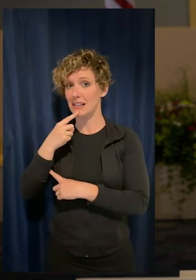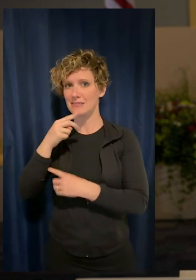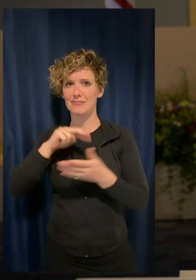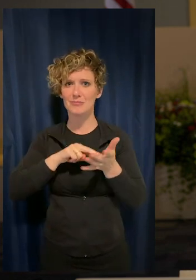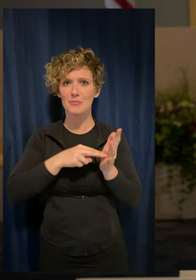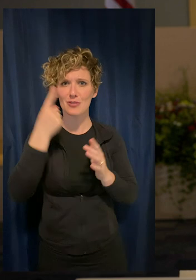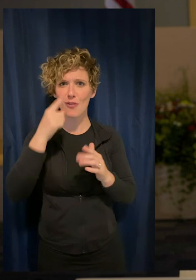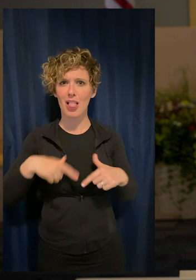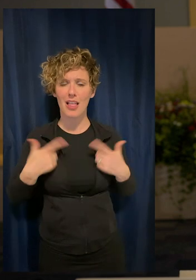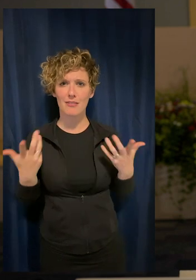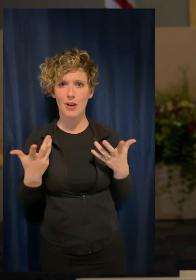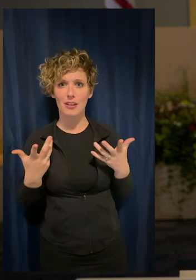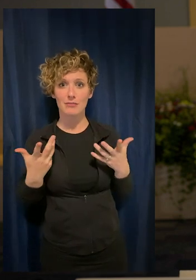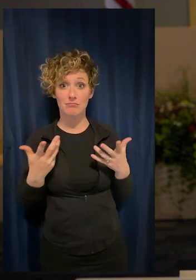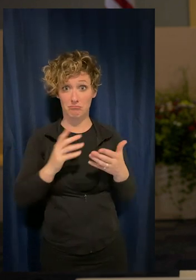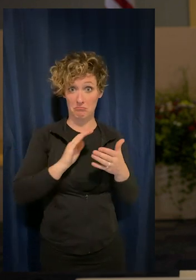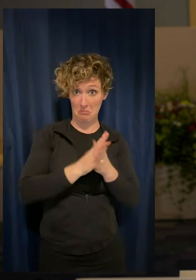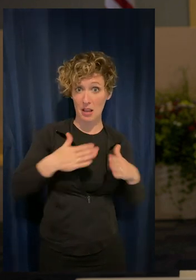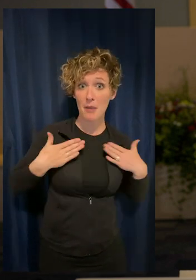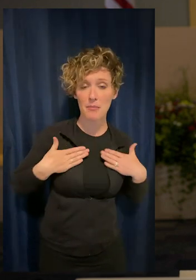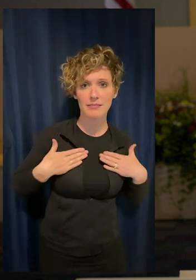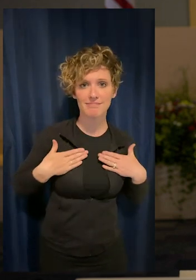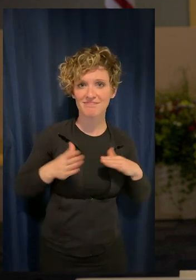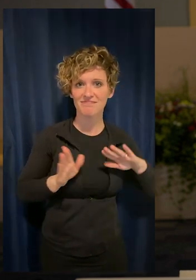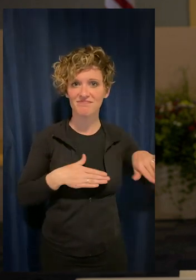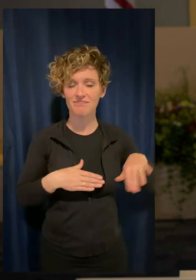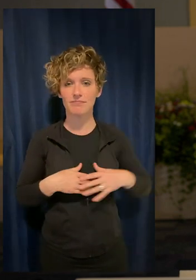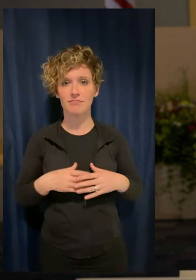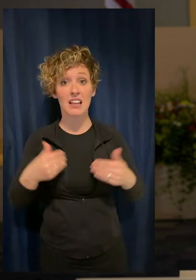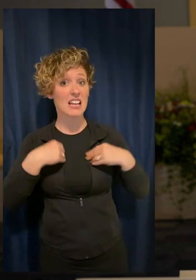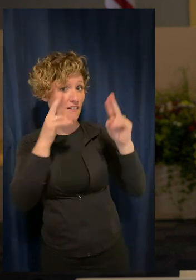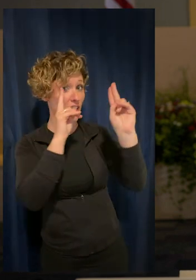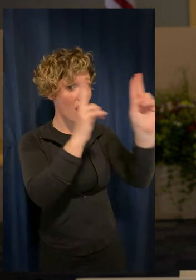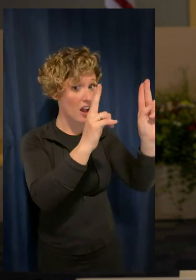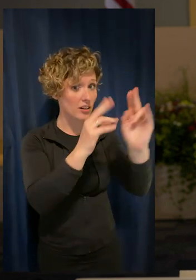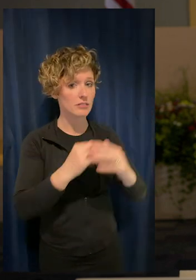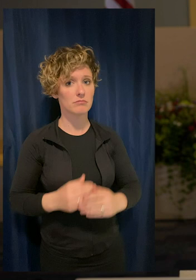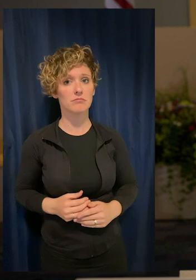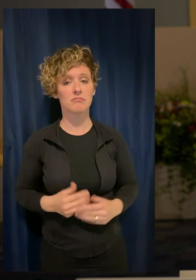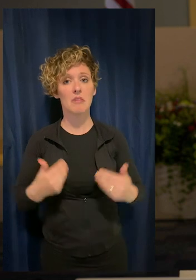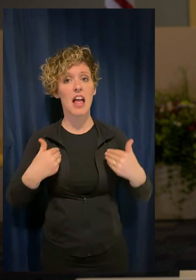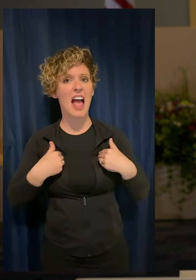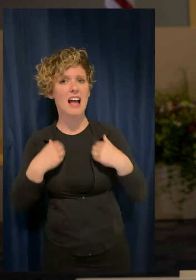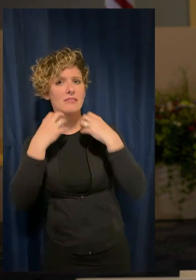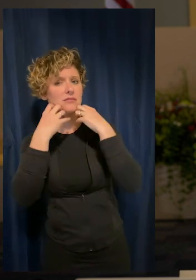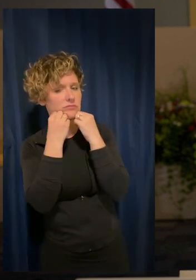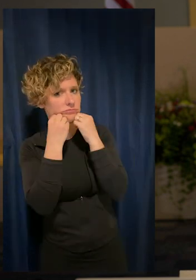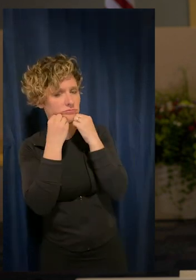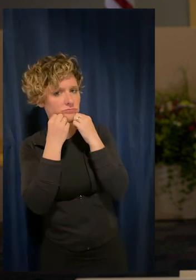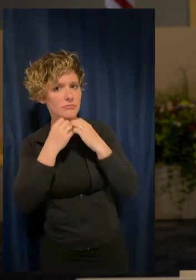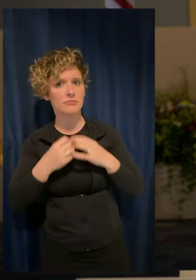It is to be useful, to be honorable, to be compassionate, to have it make some difference that you have